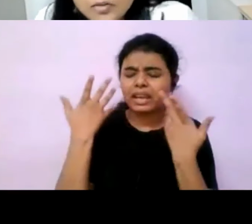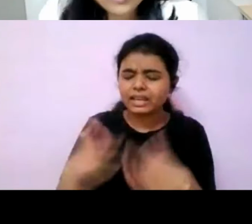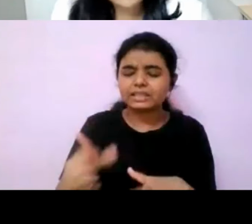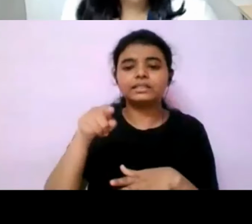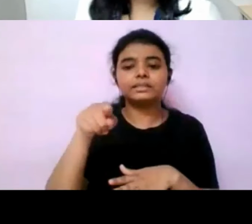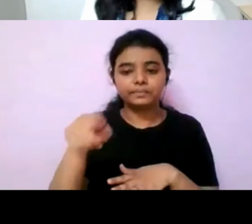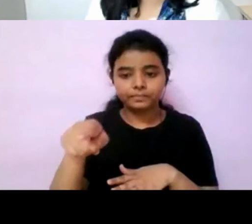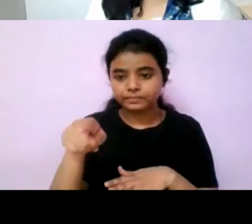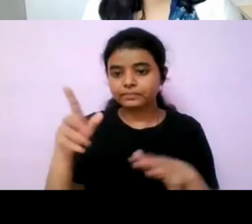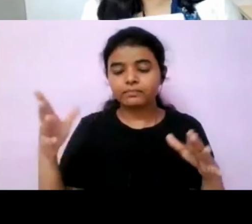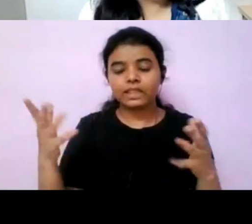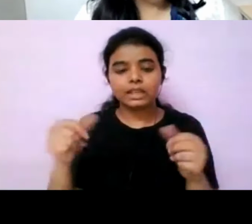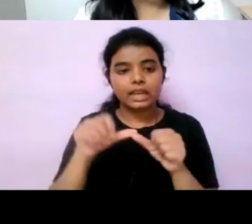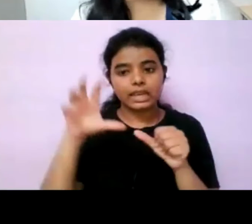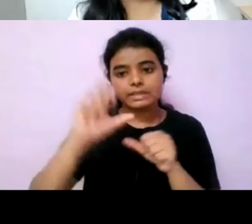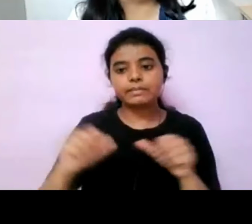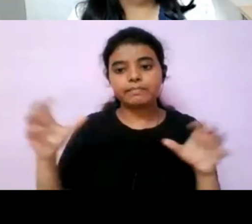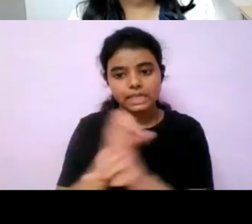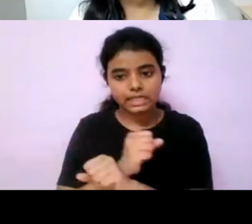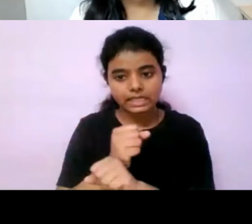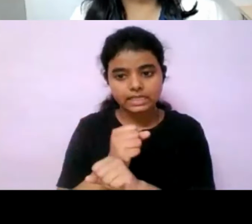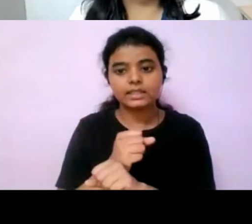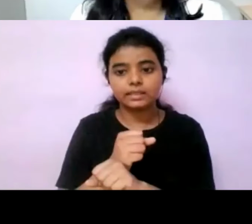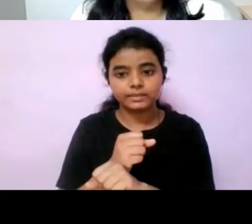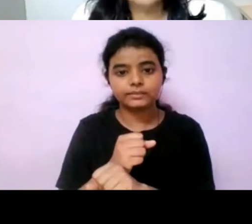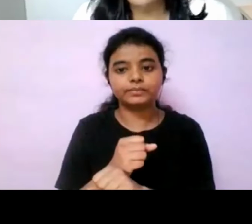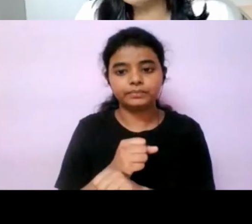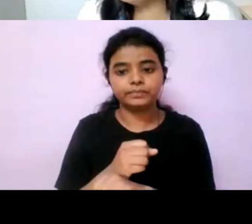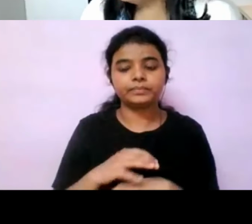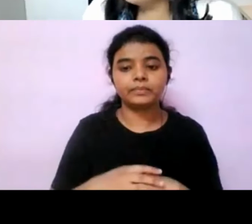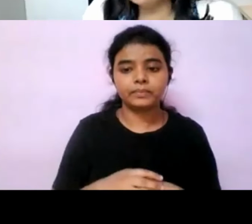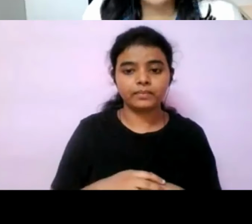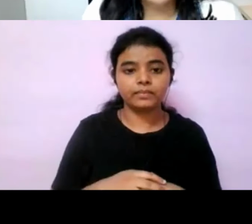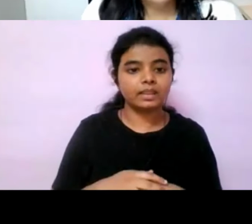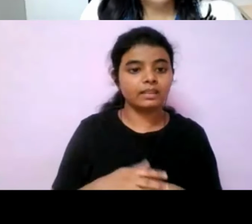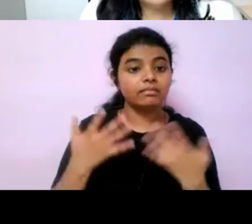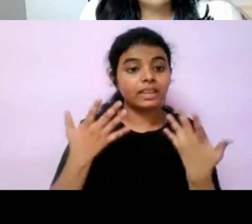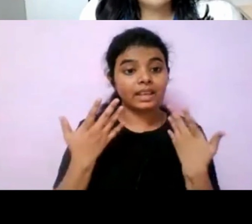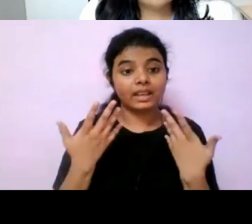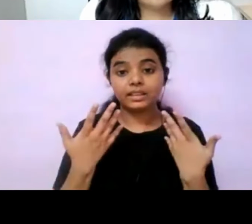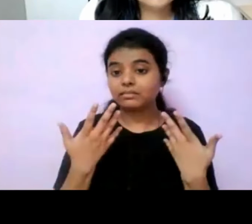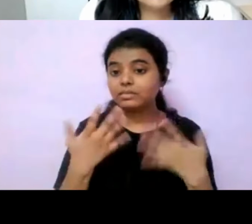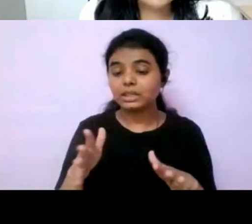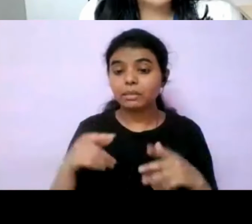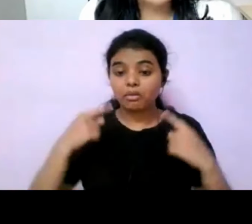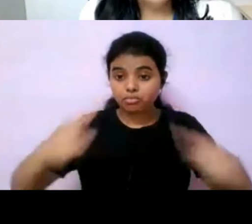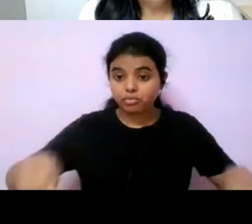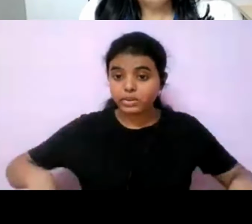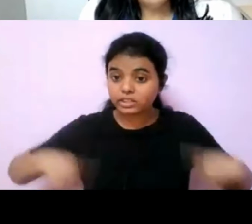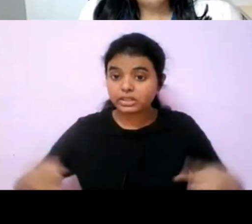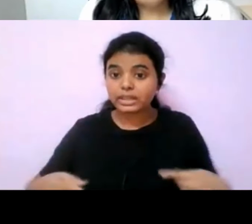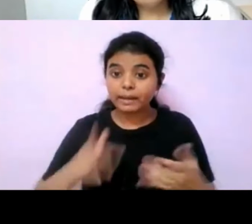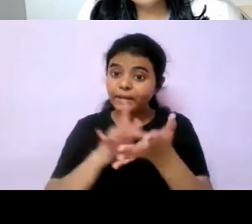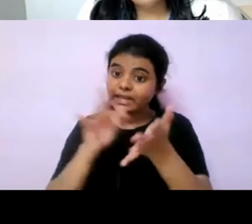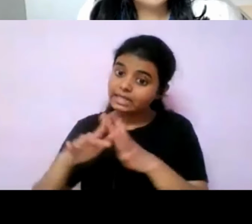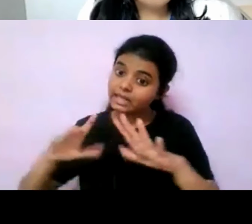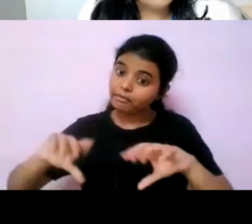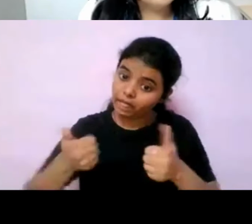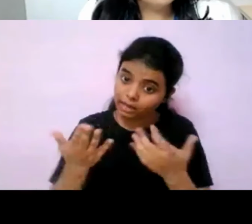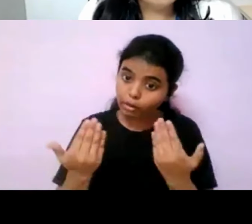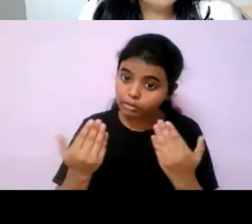Especially in rural India, where the geographical terrain also sometimes does not support the use of a wheelchair, women prefer to